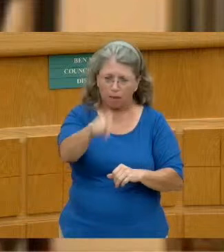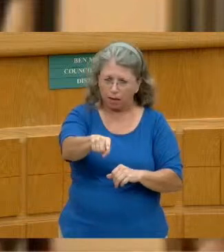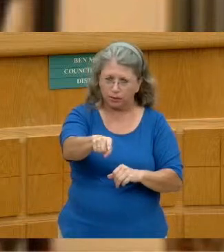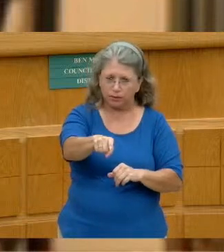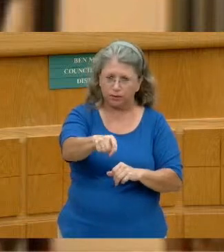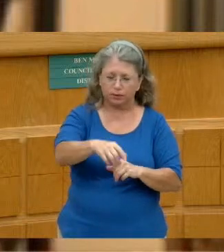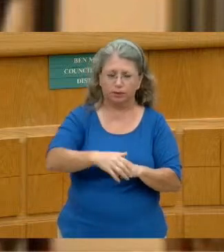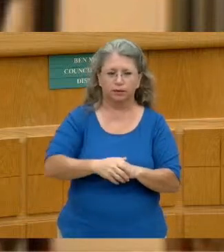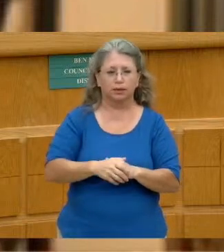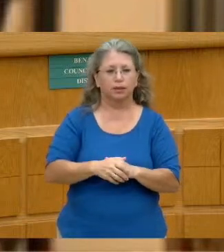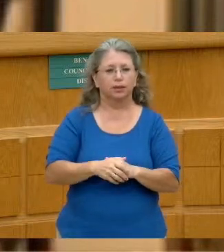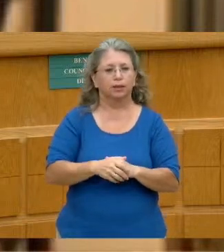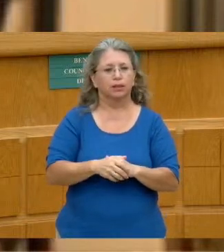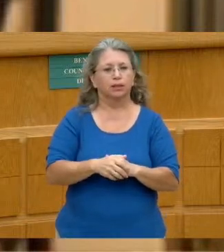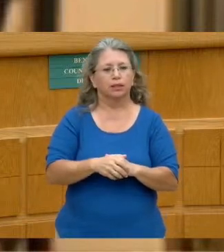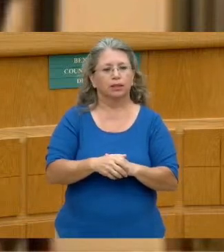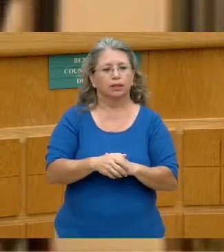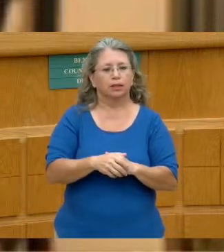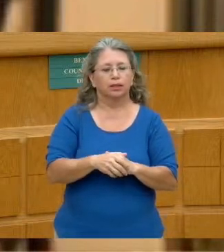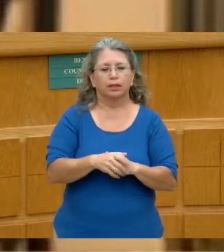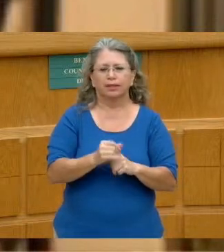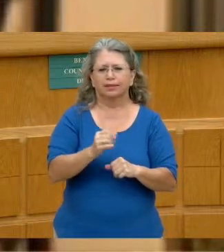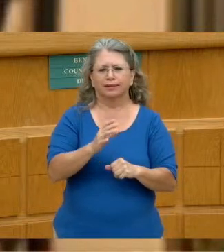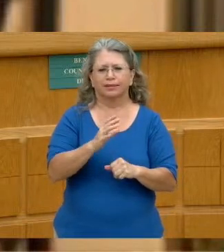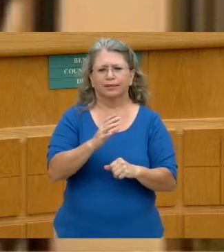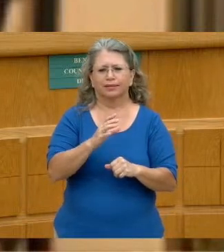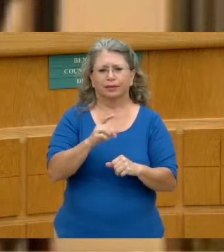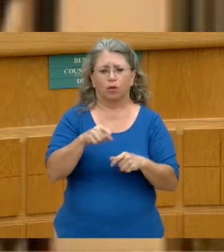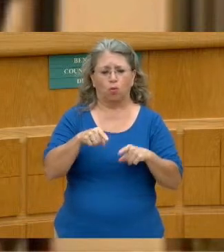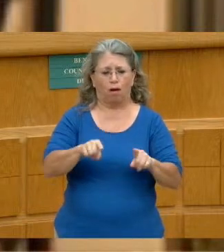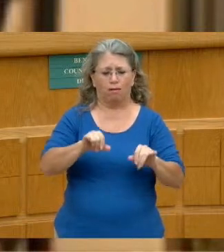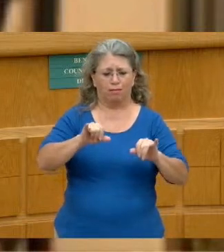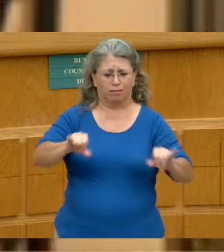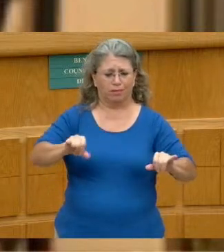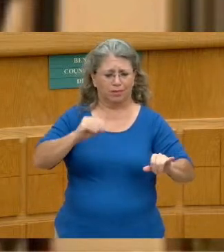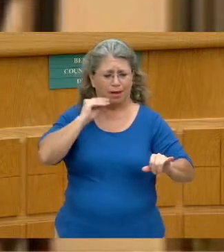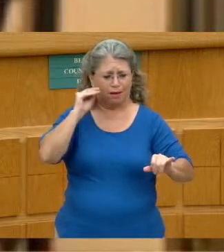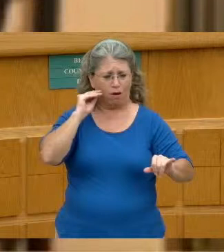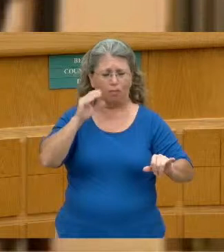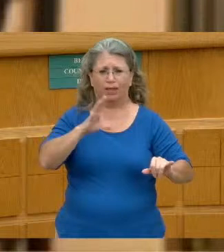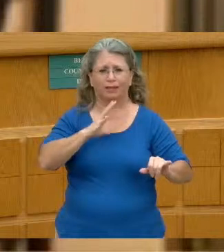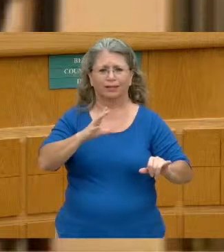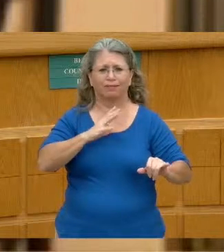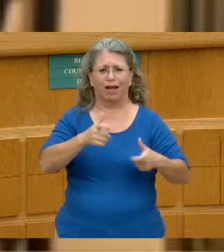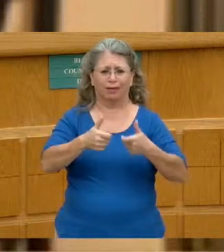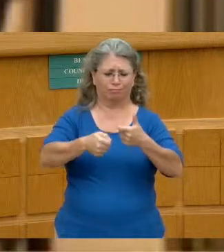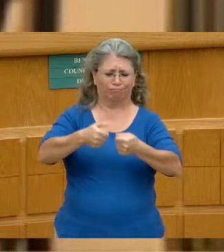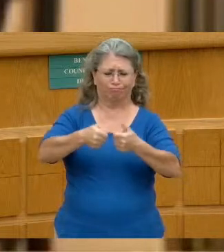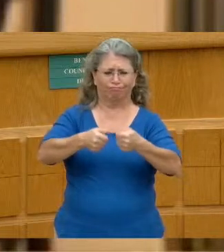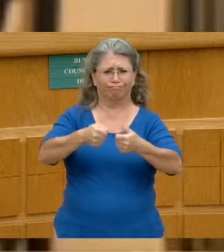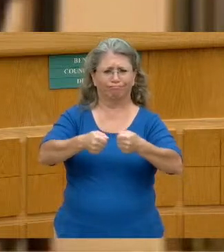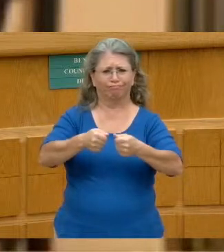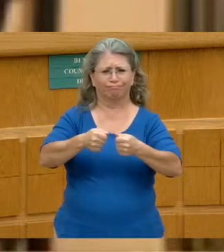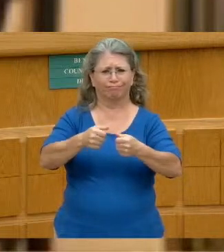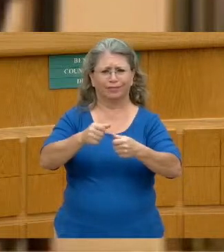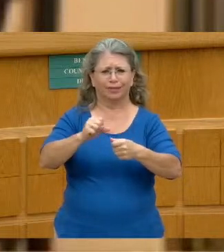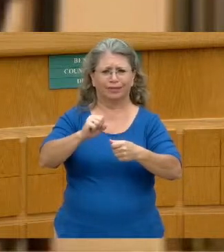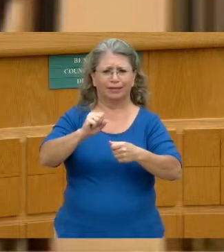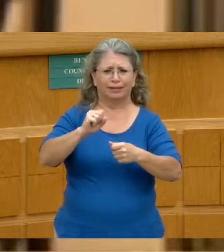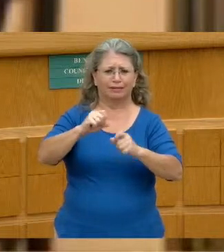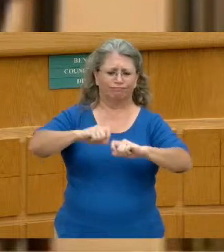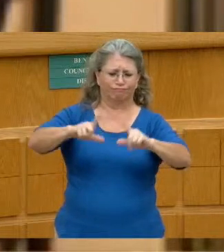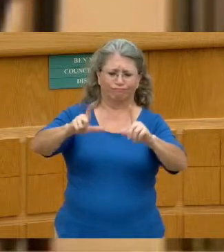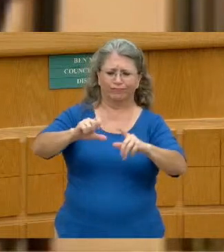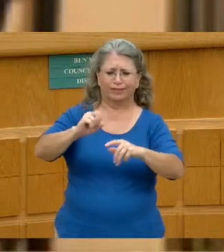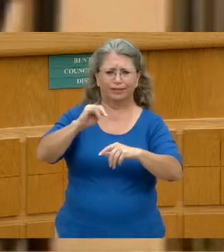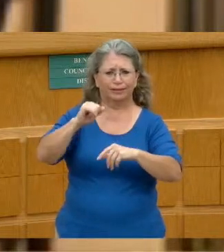to Snapchat or visit with your friends via the telephone, but you cannot invite them over. You cannot go over to stay with them while